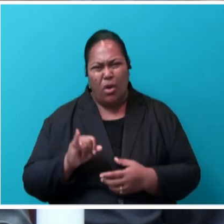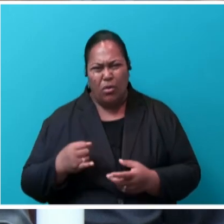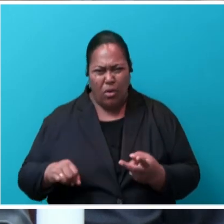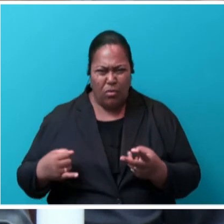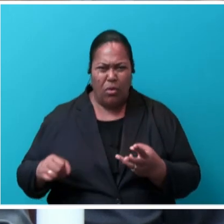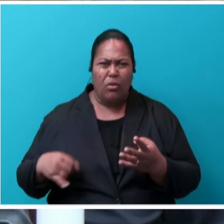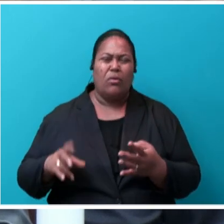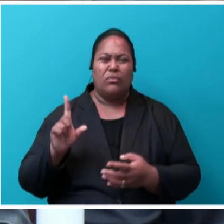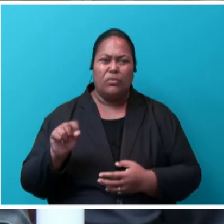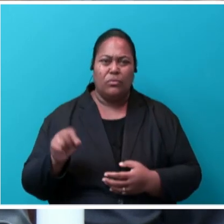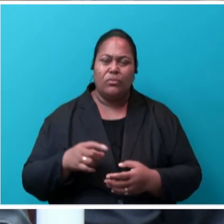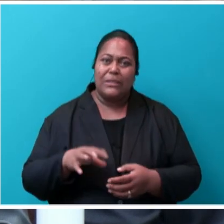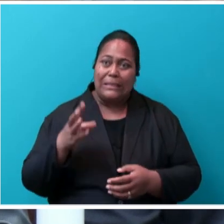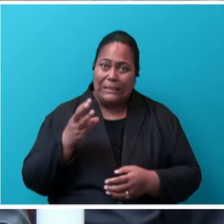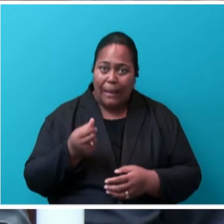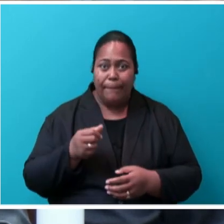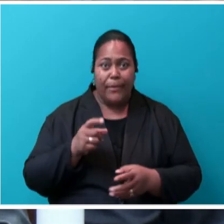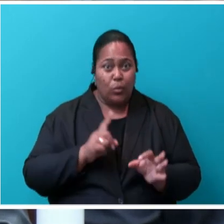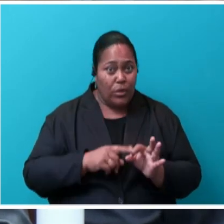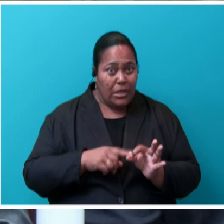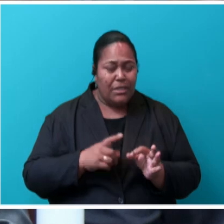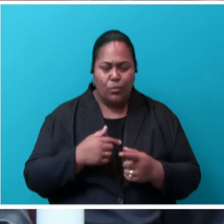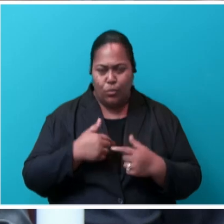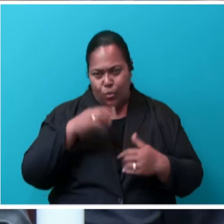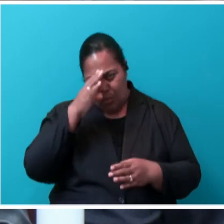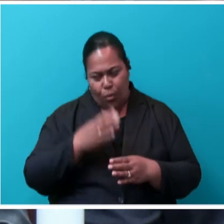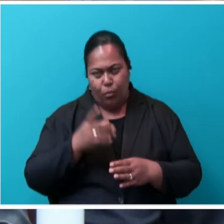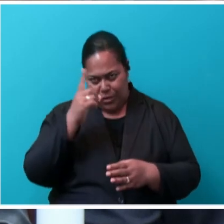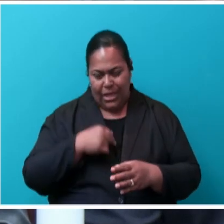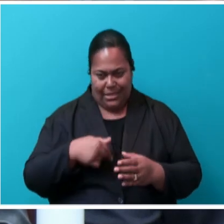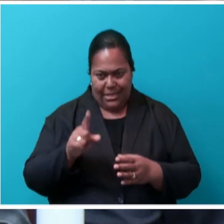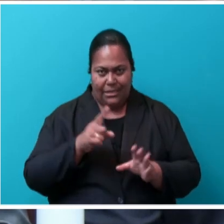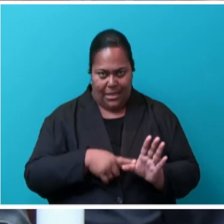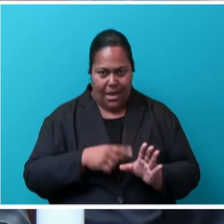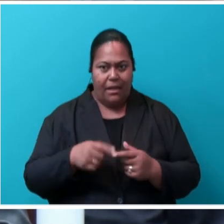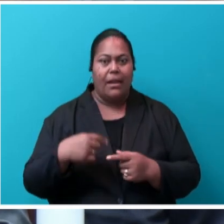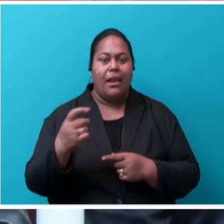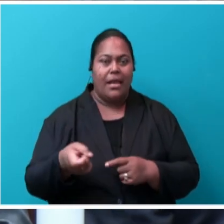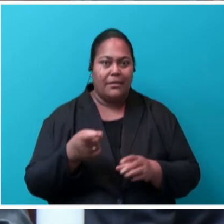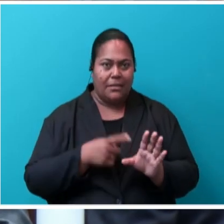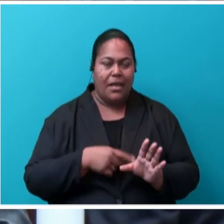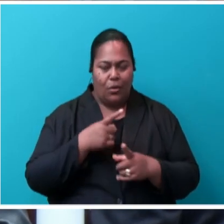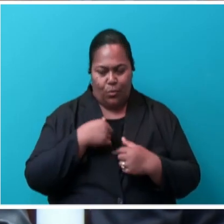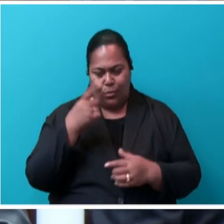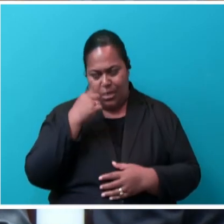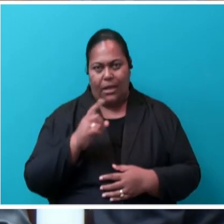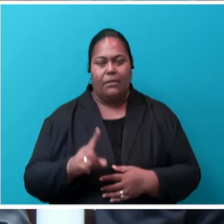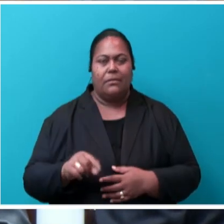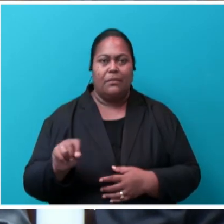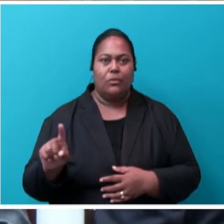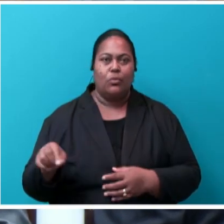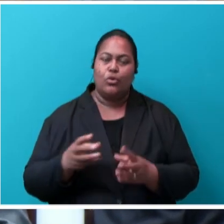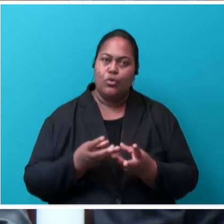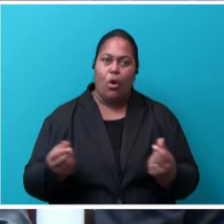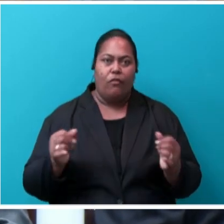queries, and we hope to rectify these in this year as well as the coming financial years.